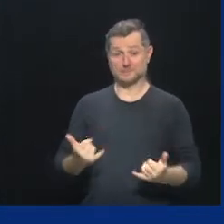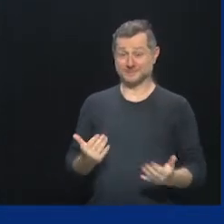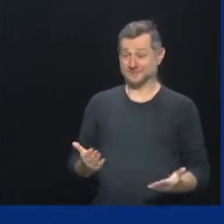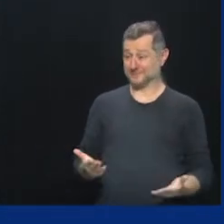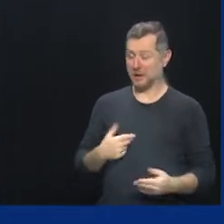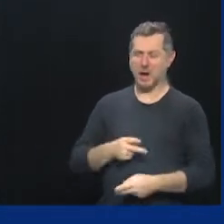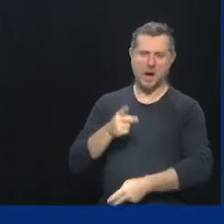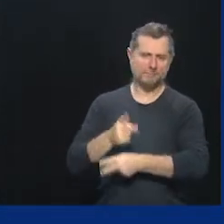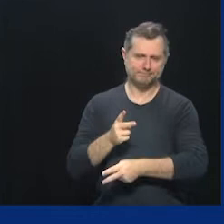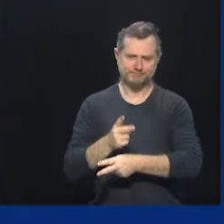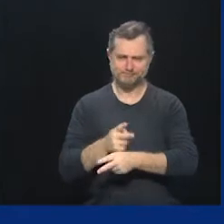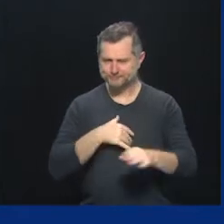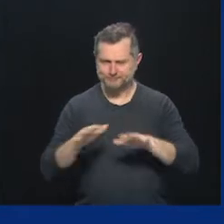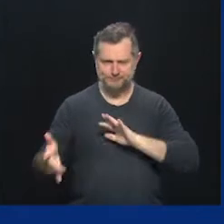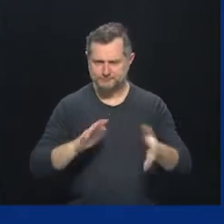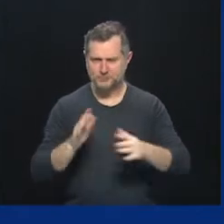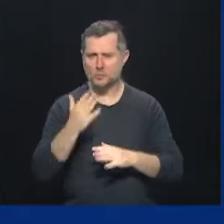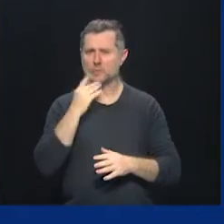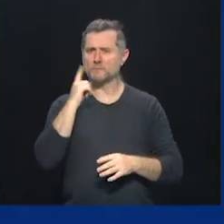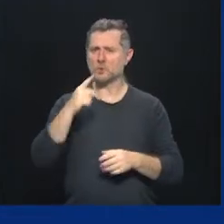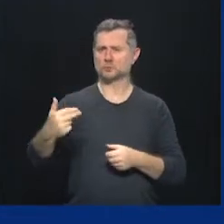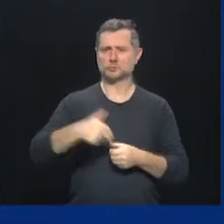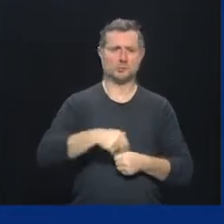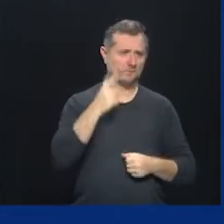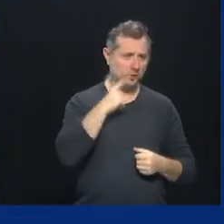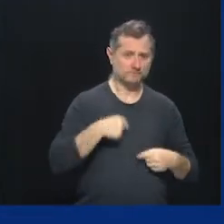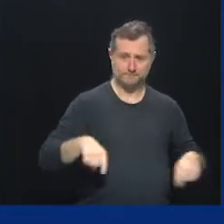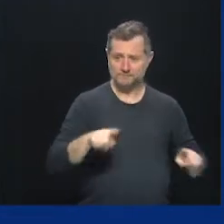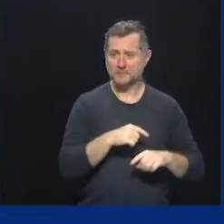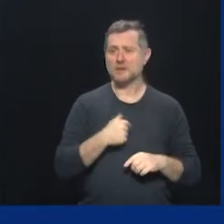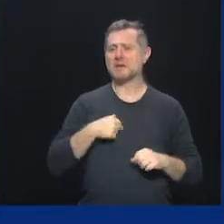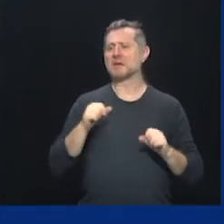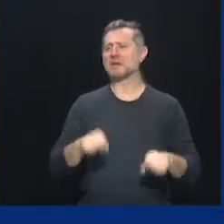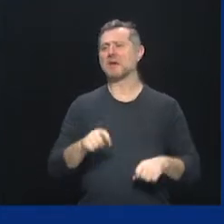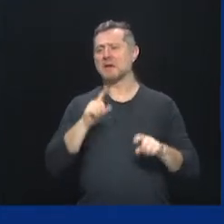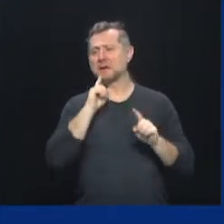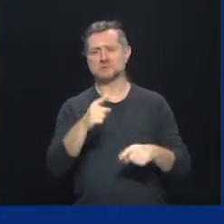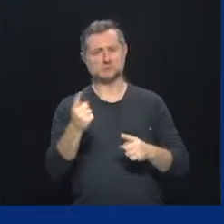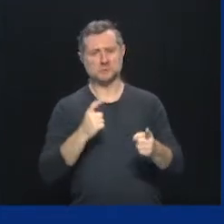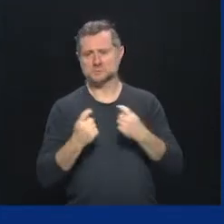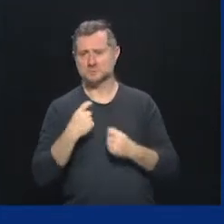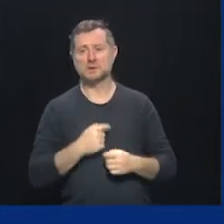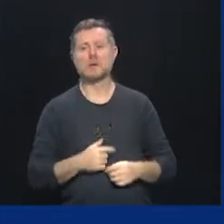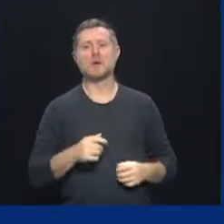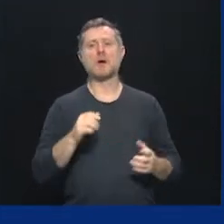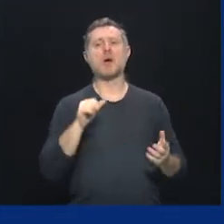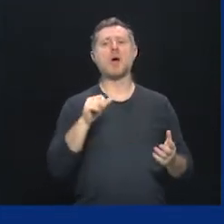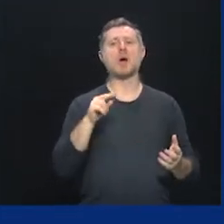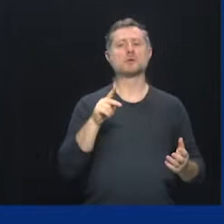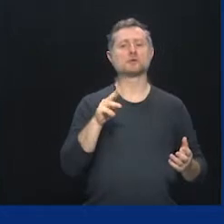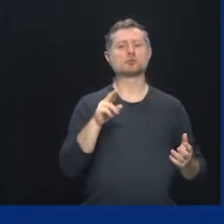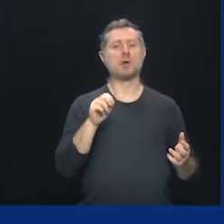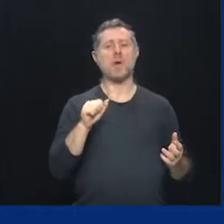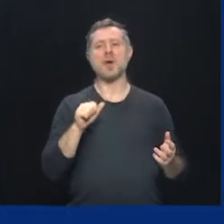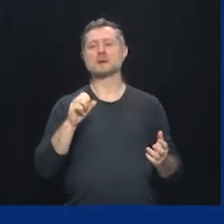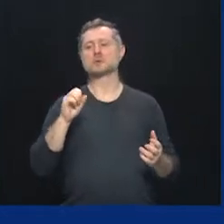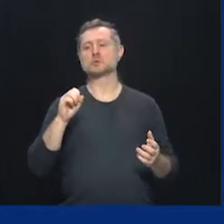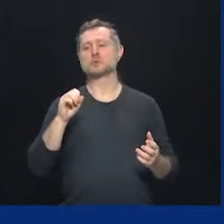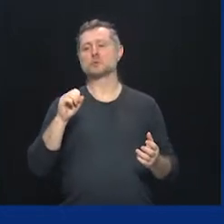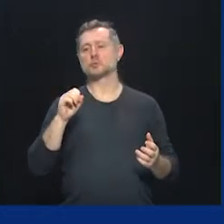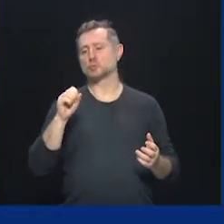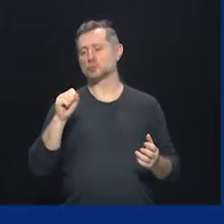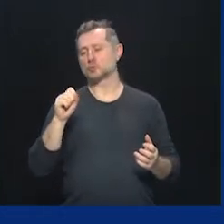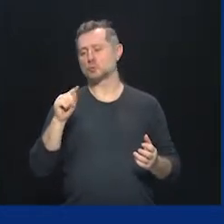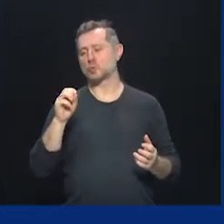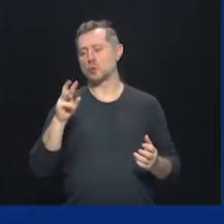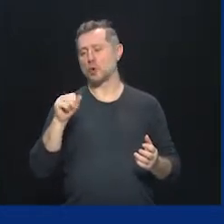for joining me here today. And I'll be happy to take any questions. Mr. Arkady, did you want to say anything? Sure. This This is how